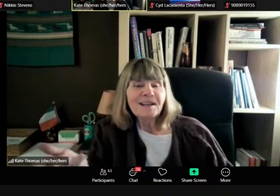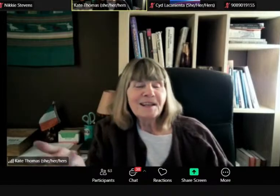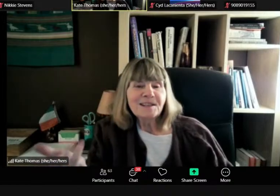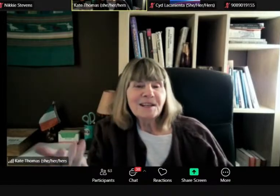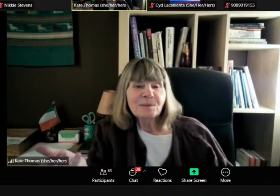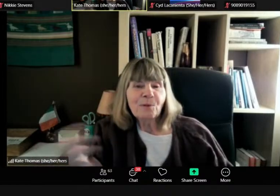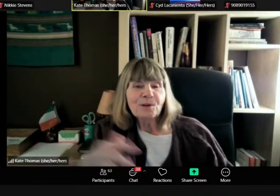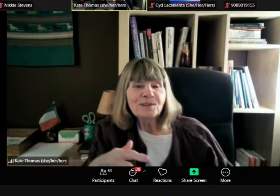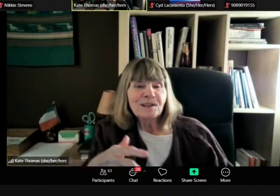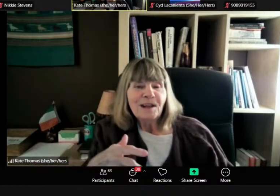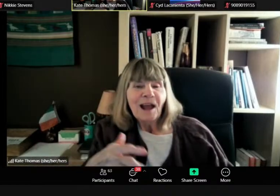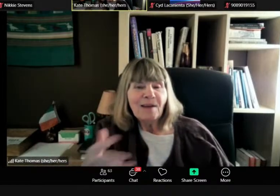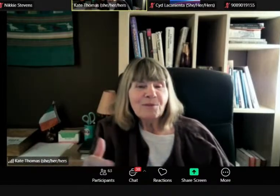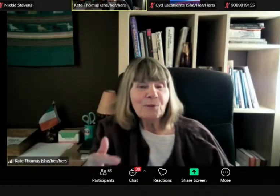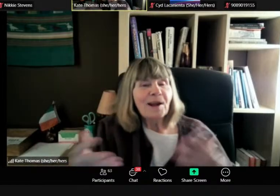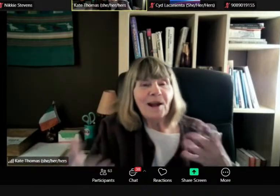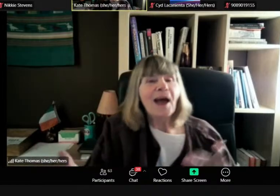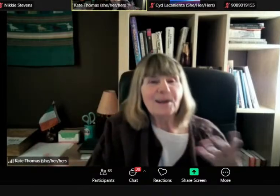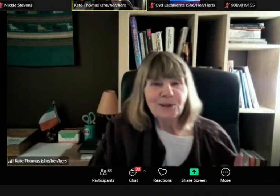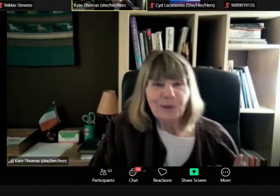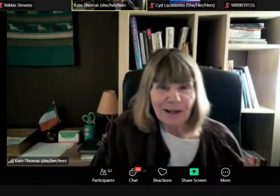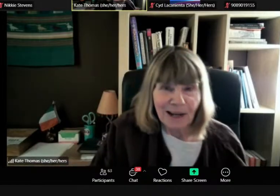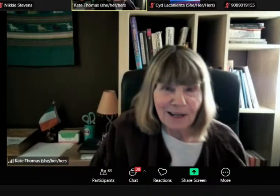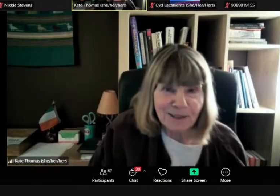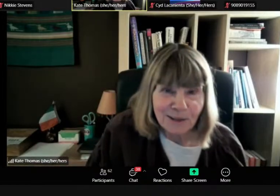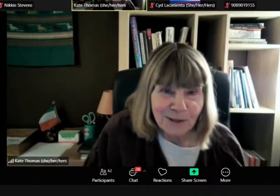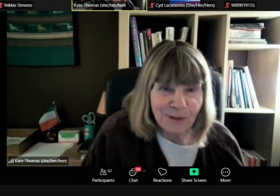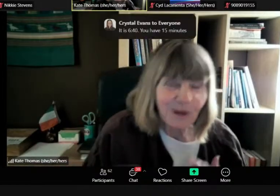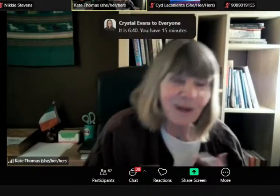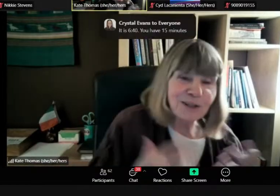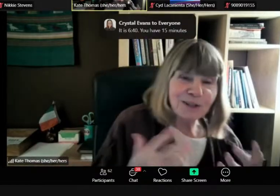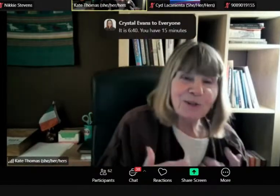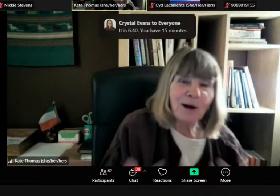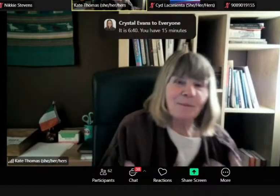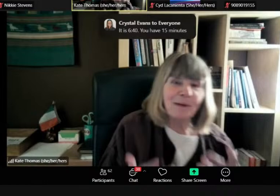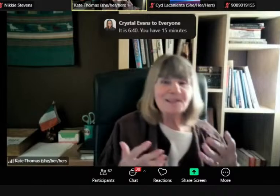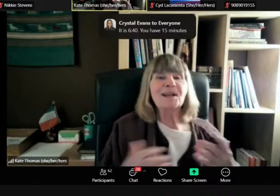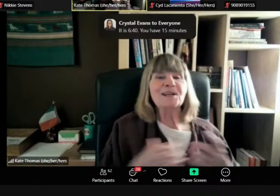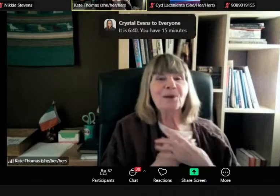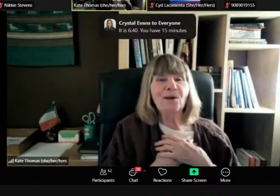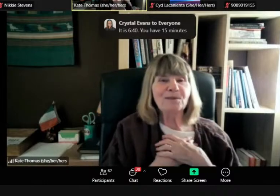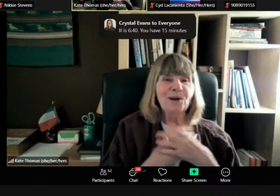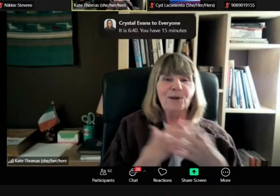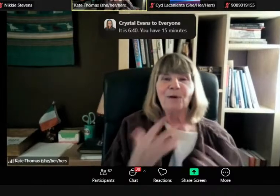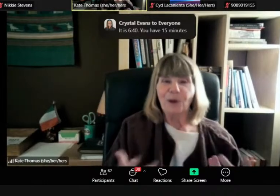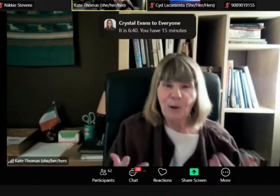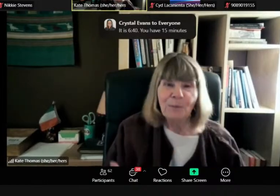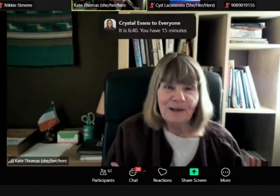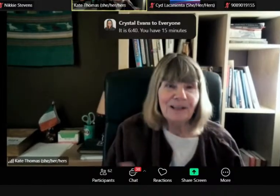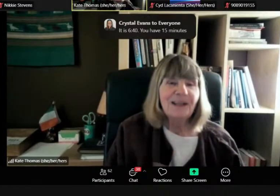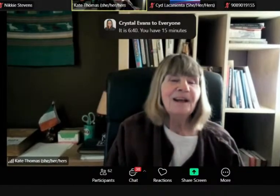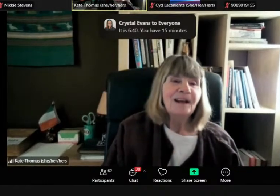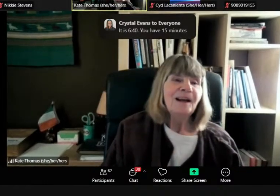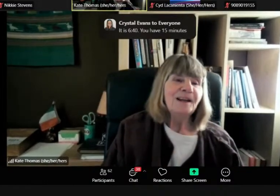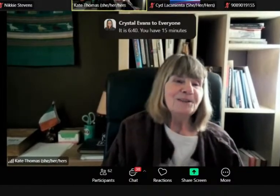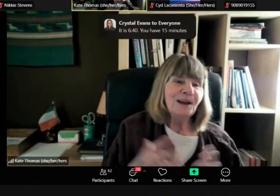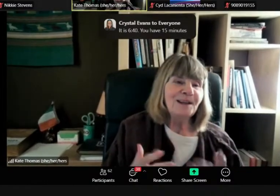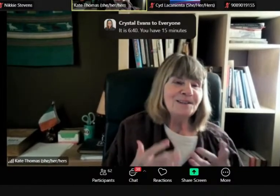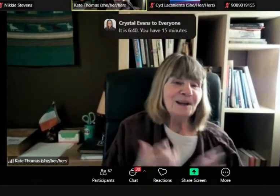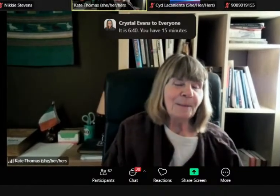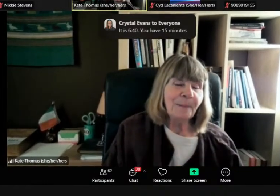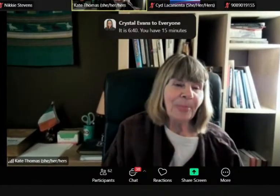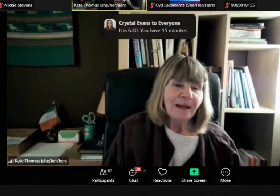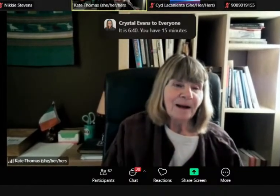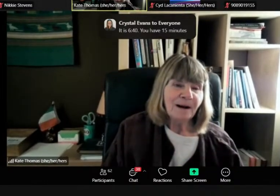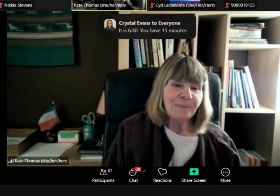Lastly, it's important to have the right attitude, I guess. So we try to just talk about sex. We often talk quite openly